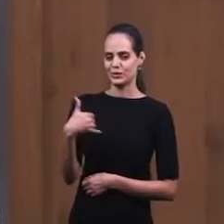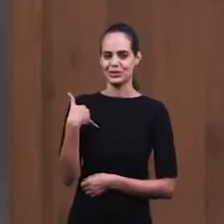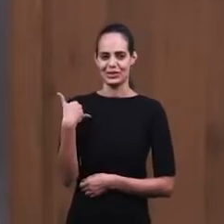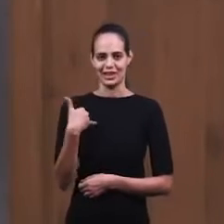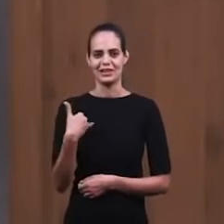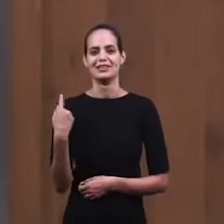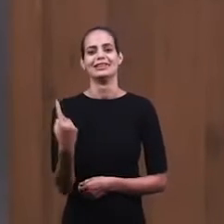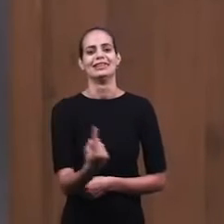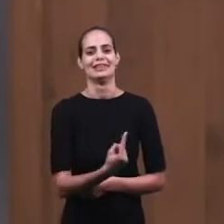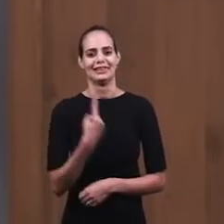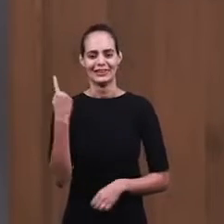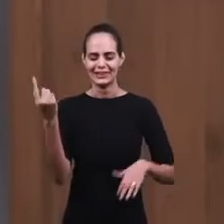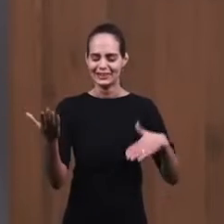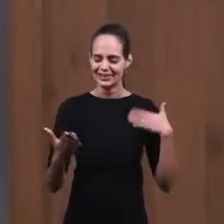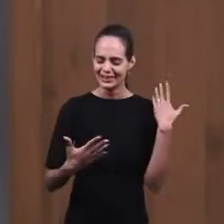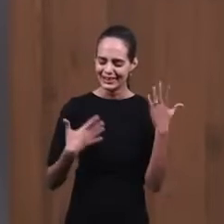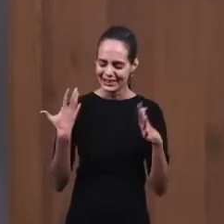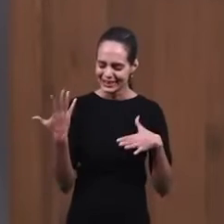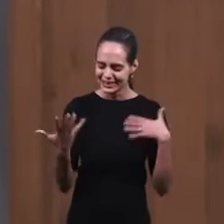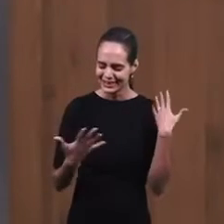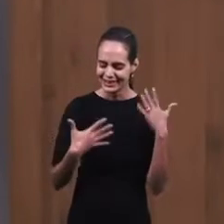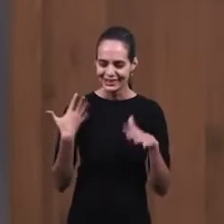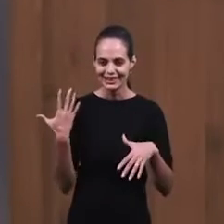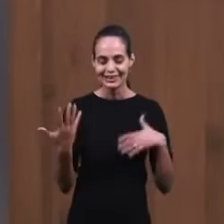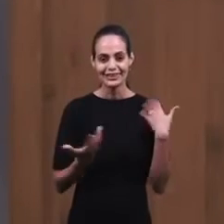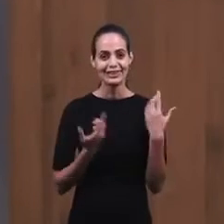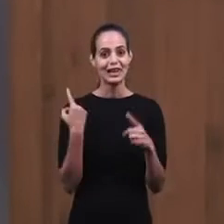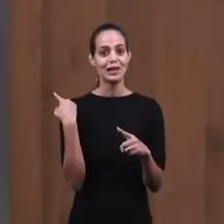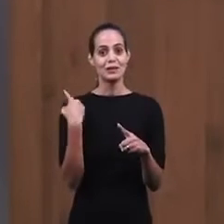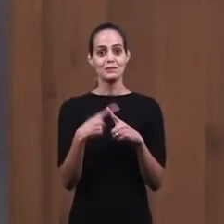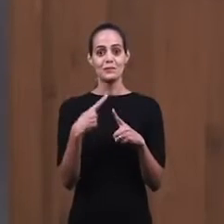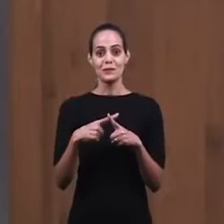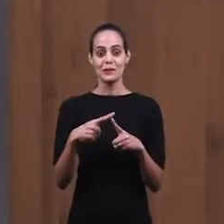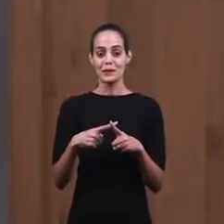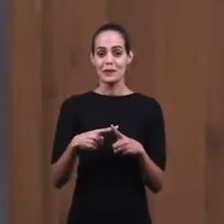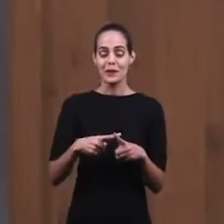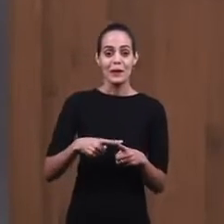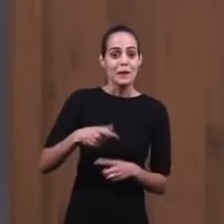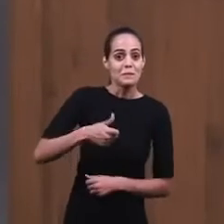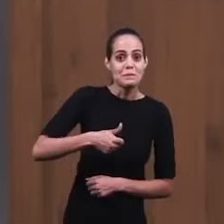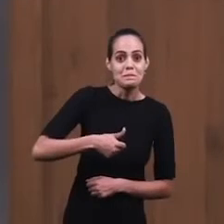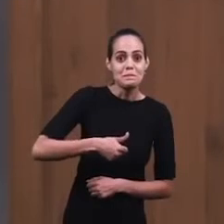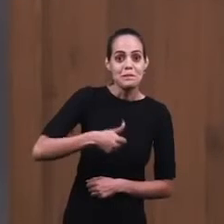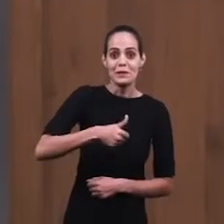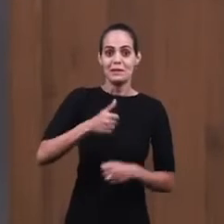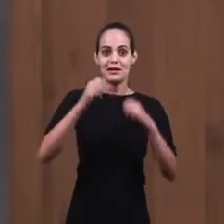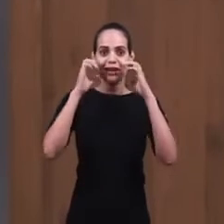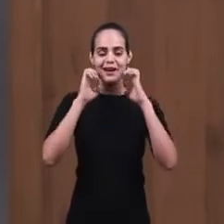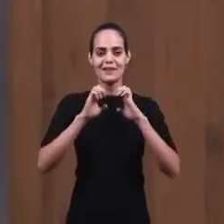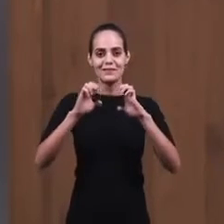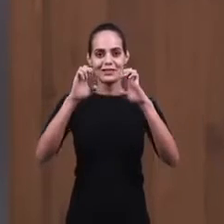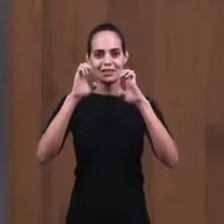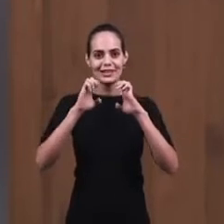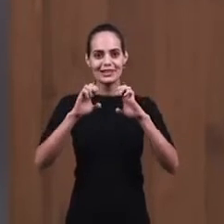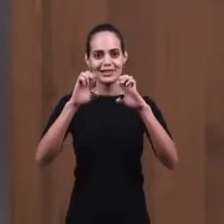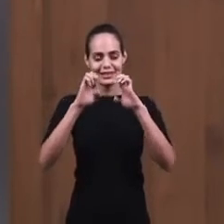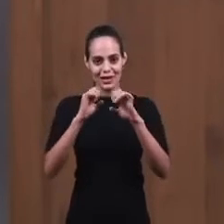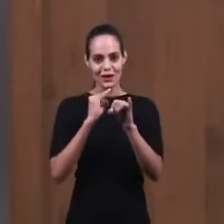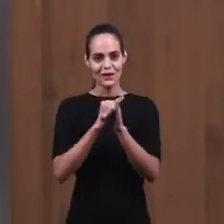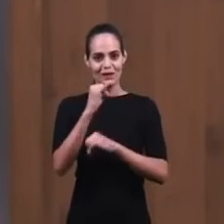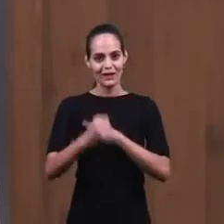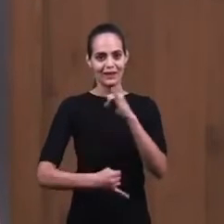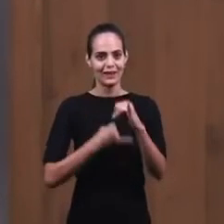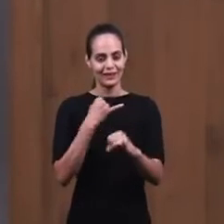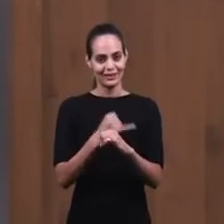we are very happy because this is our first evangelism online. Also, we